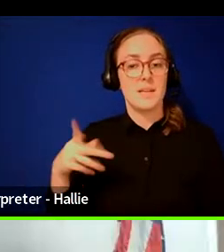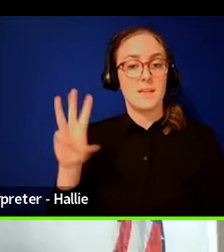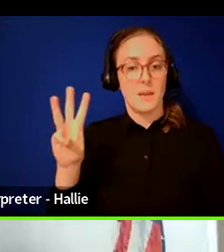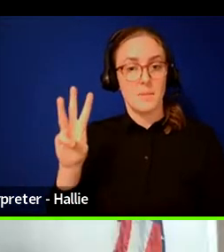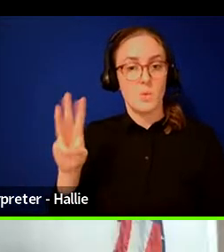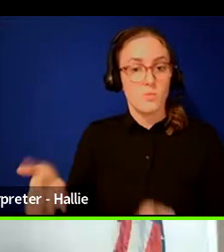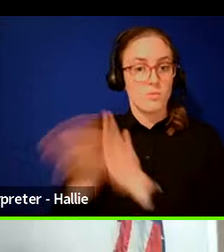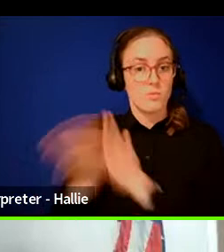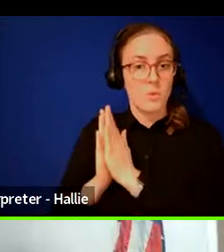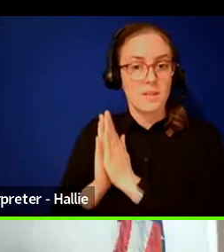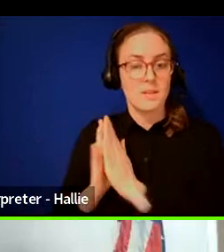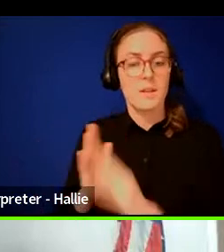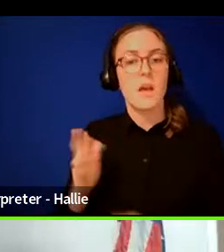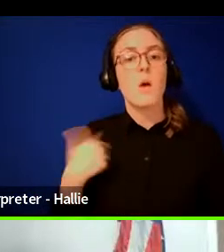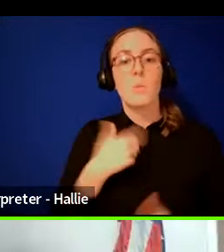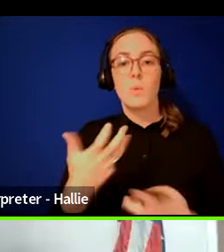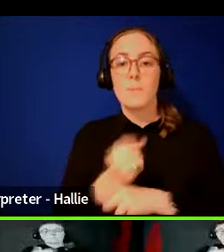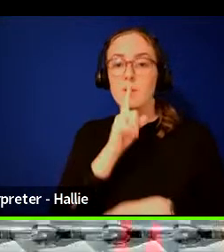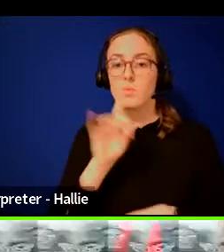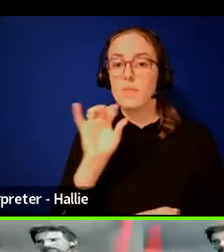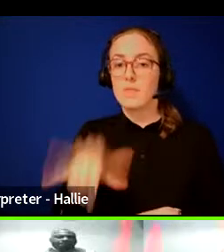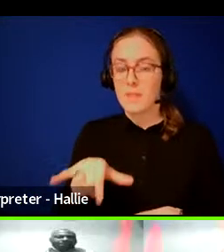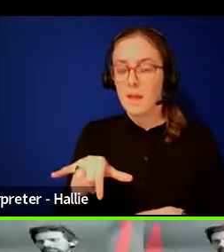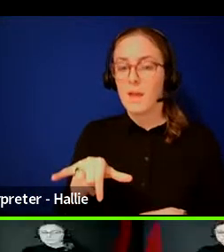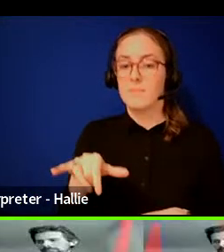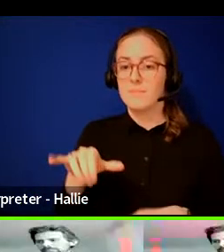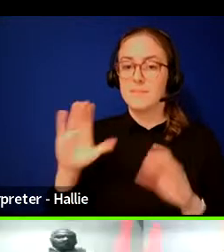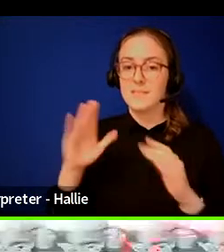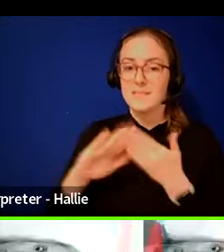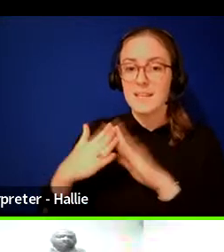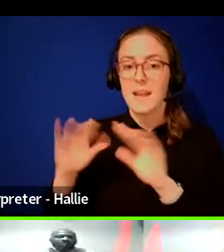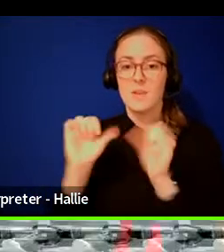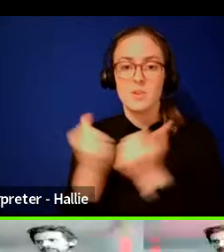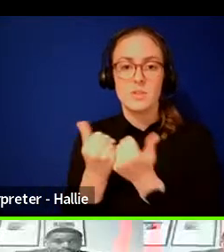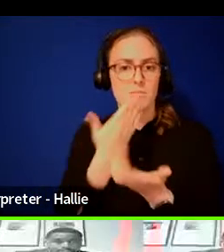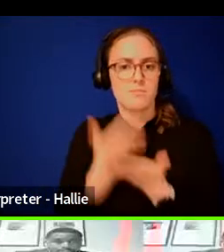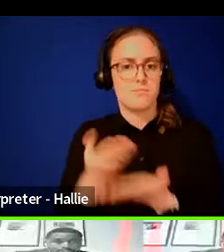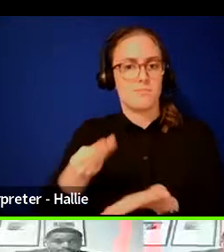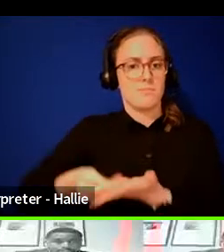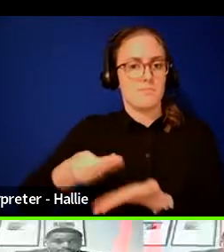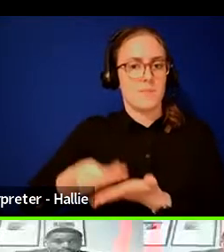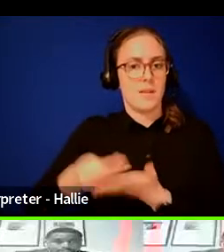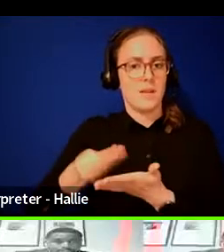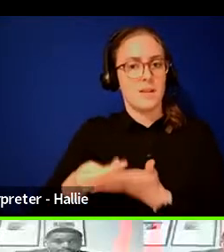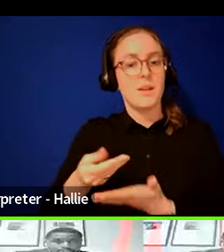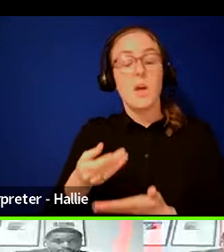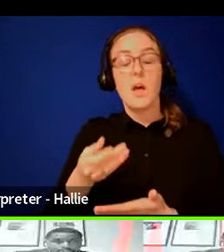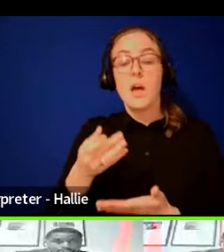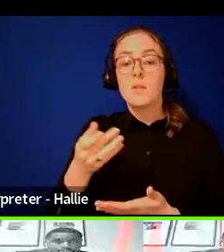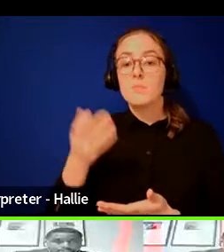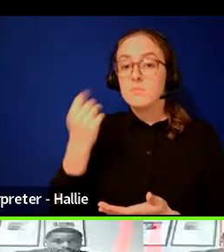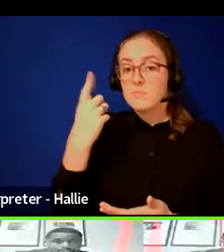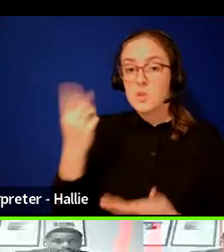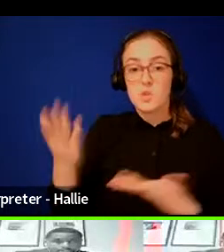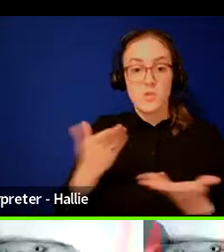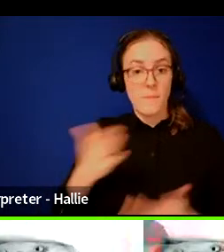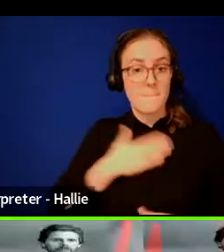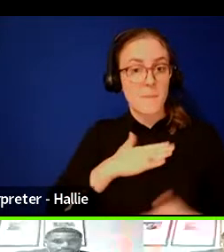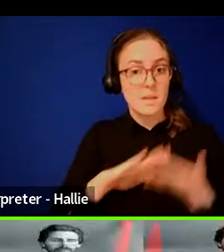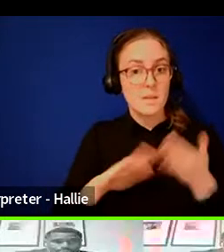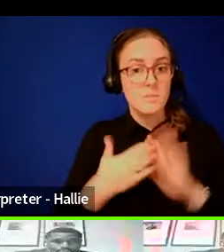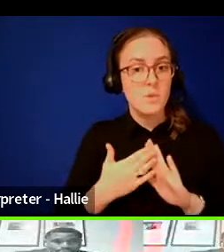that critical core city agency is well funded, not only to serve my community, but to serve the entire